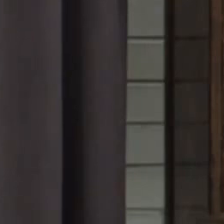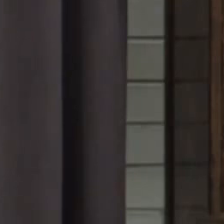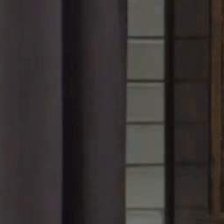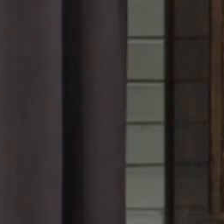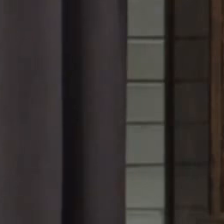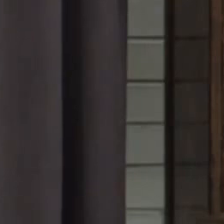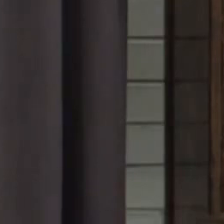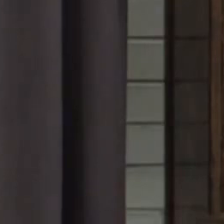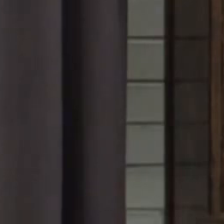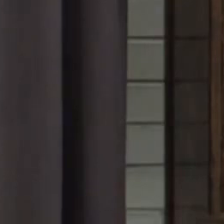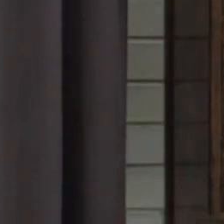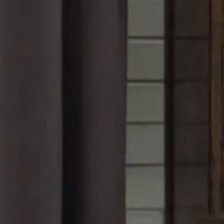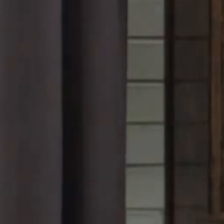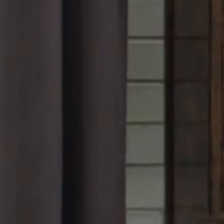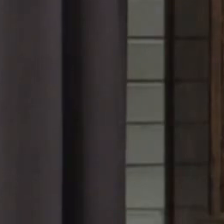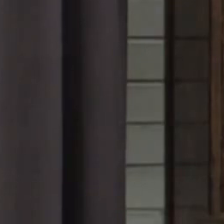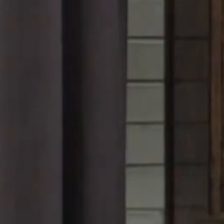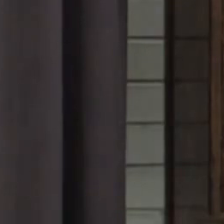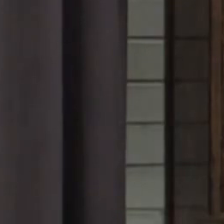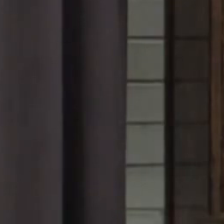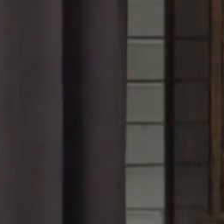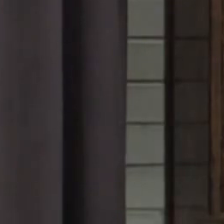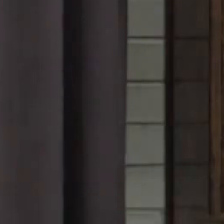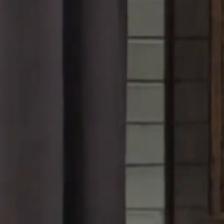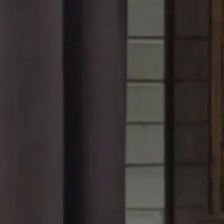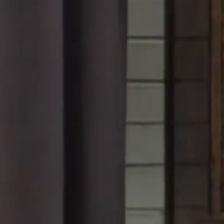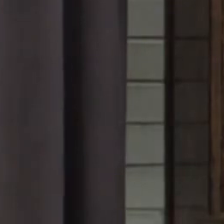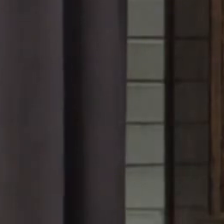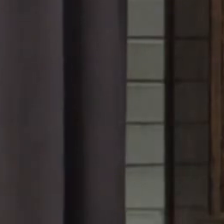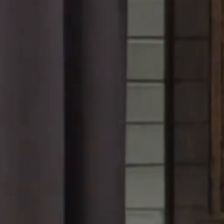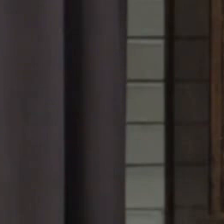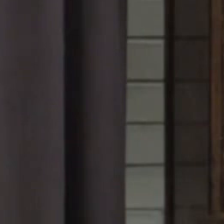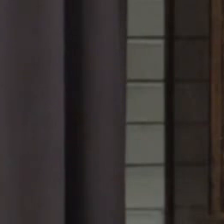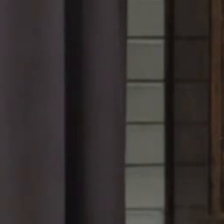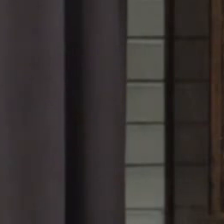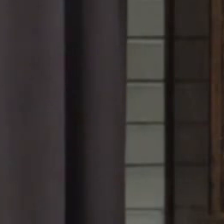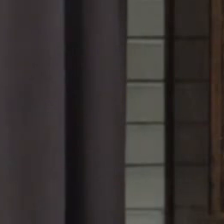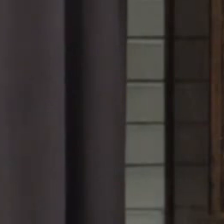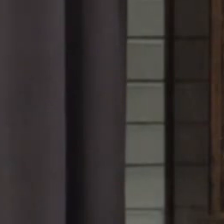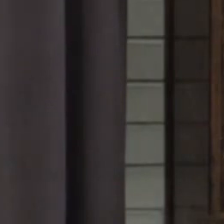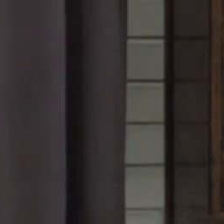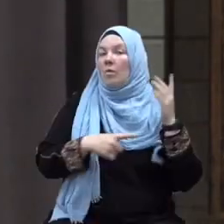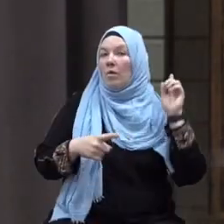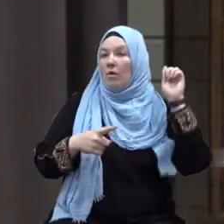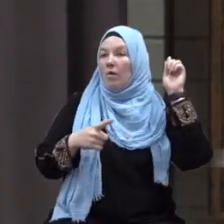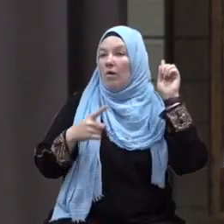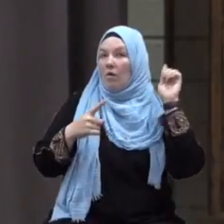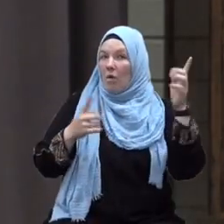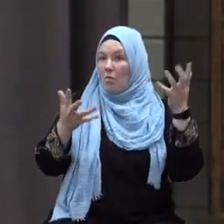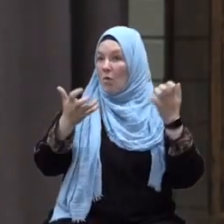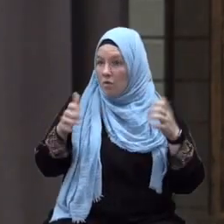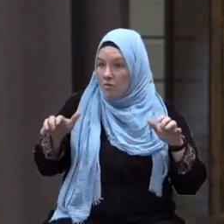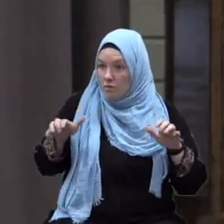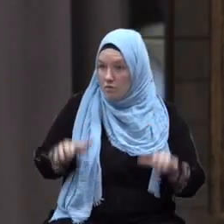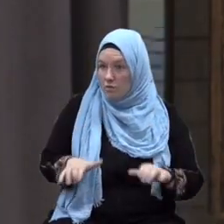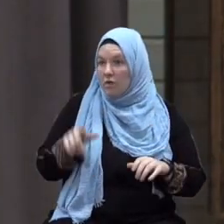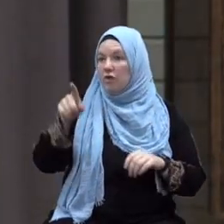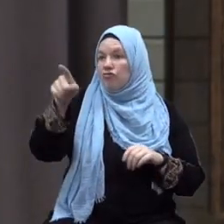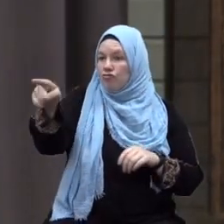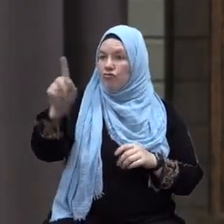He accepts is to surrender and submit your will to His will. Another